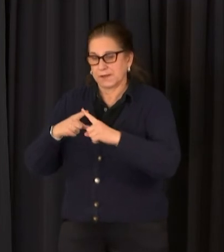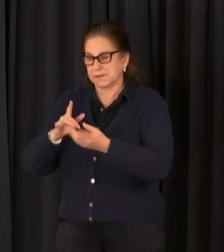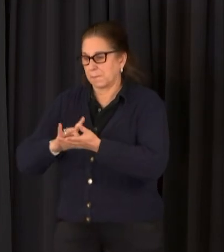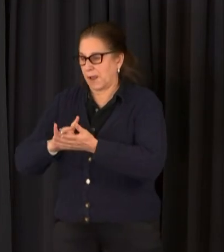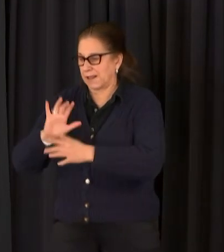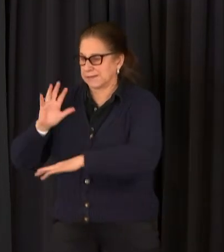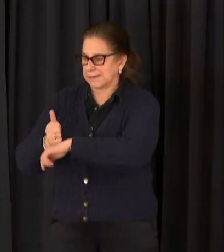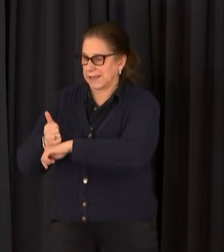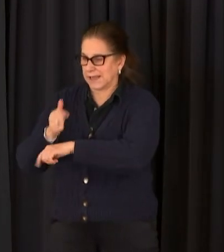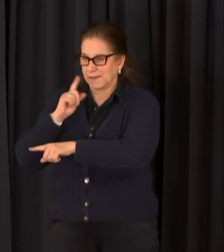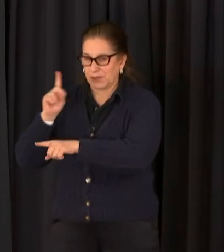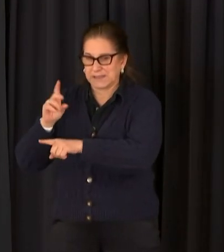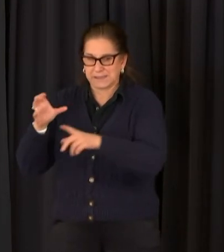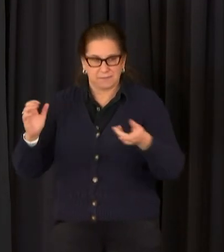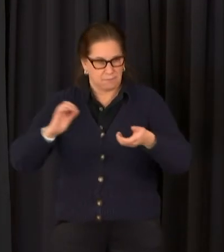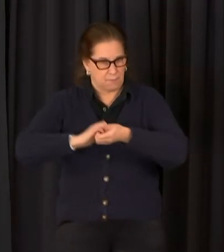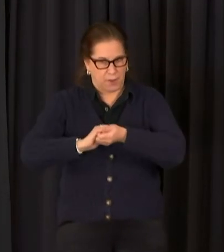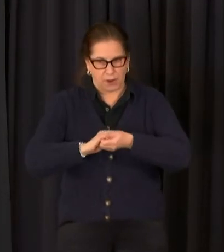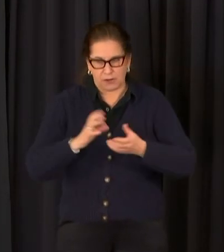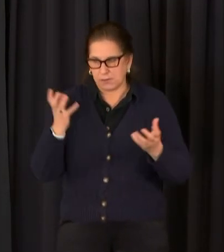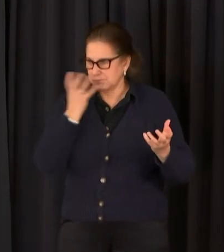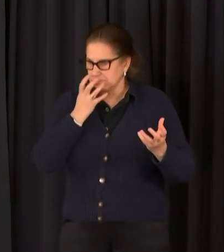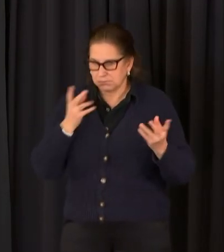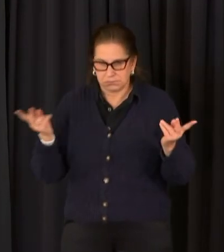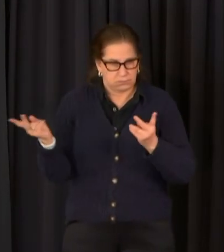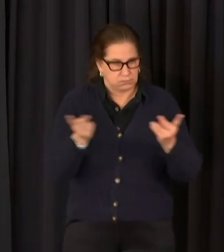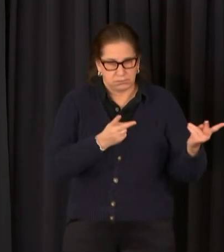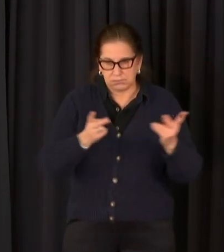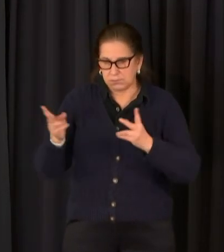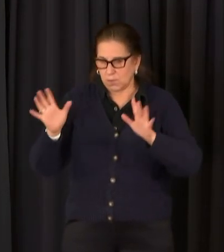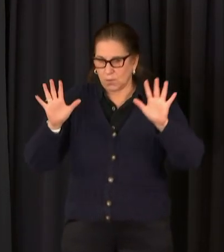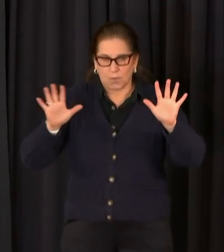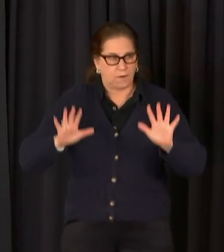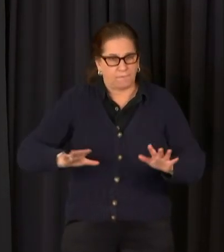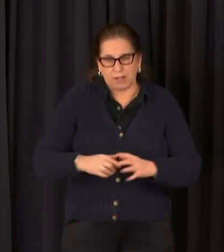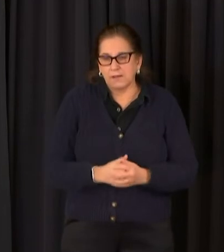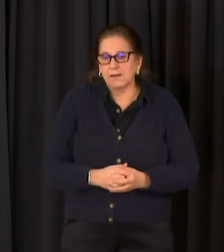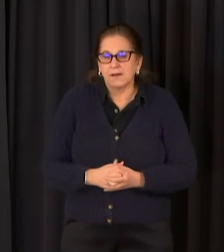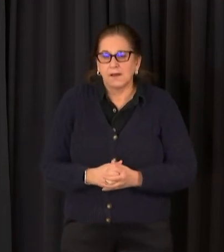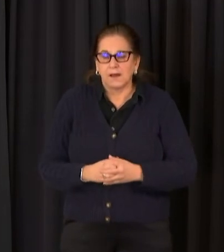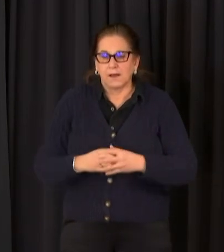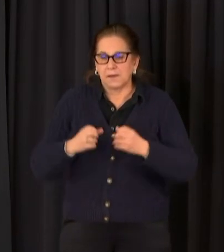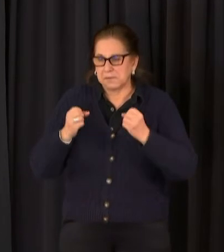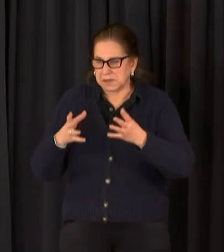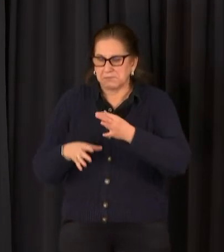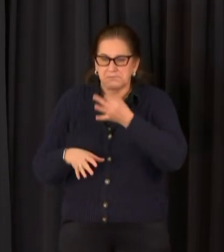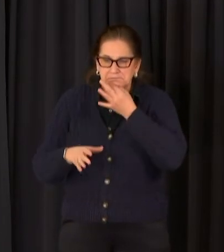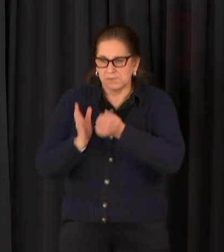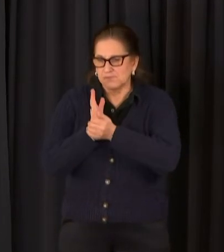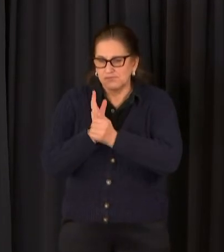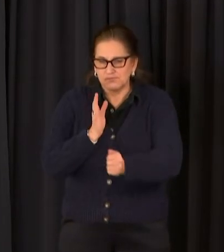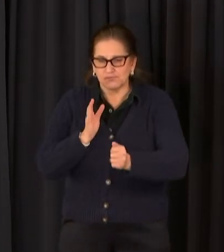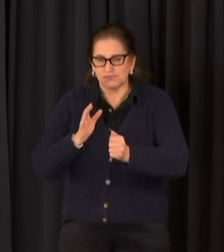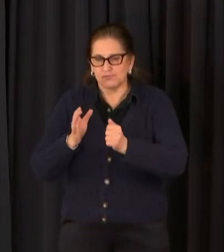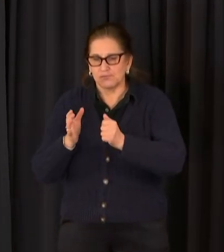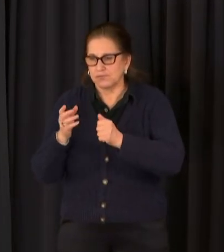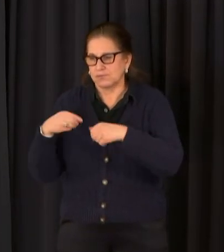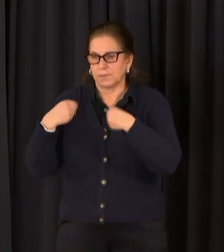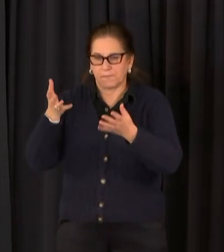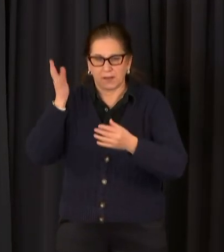of Columbia to provide a cadre of medical experts who can serve as speakers during community meetings and